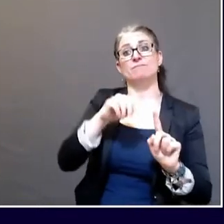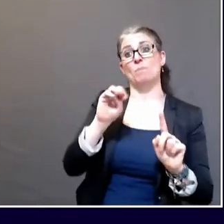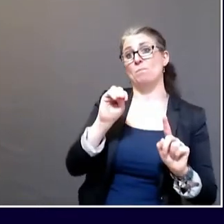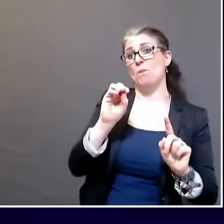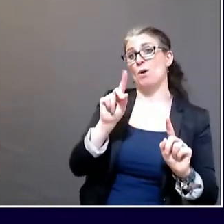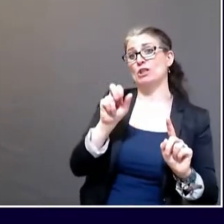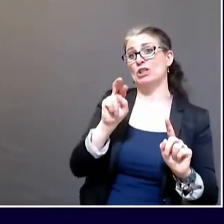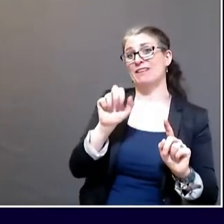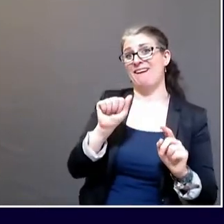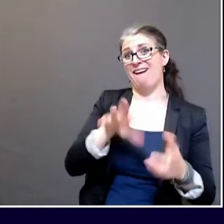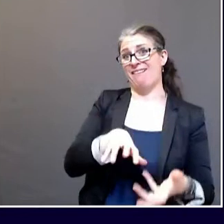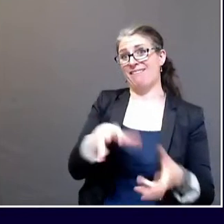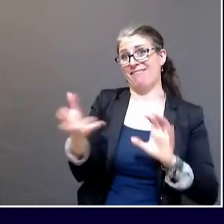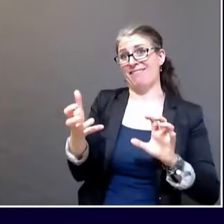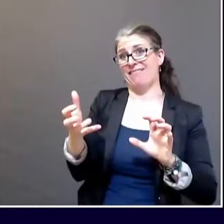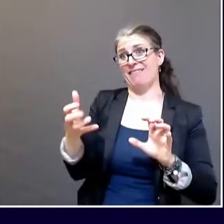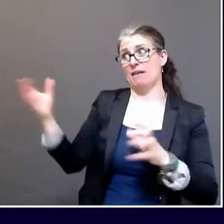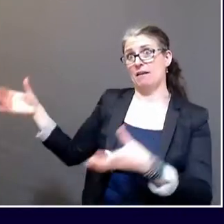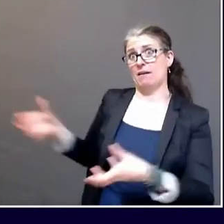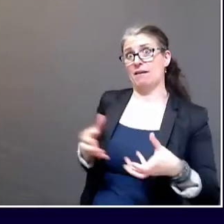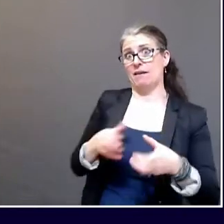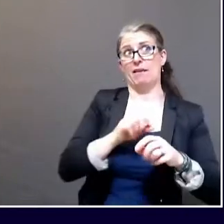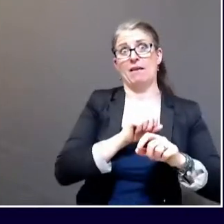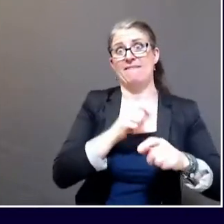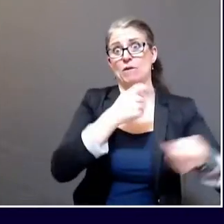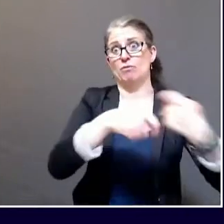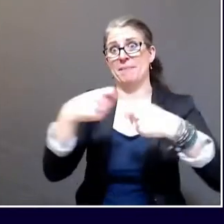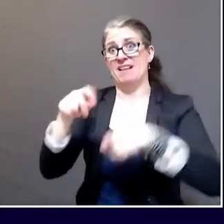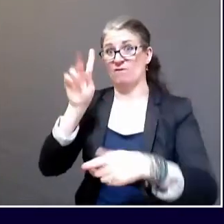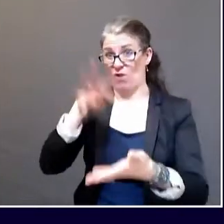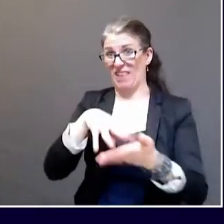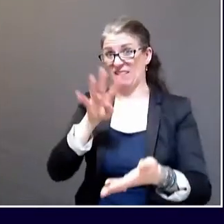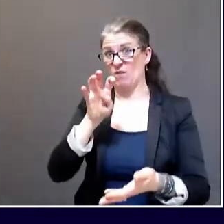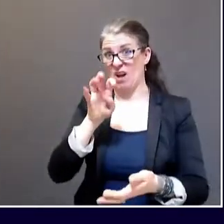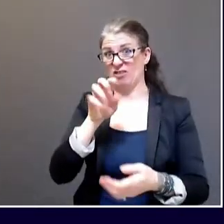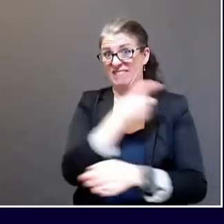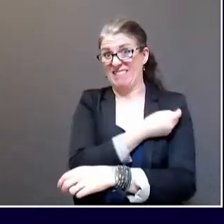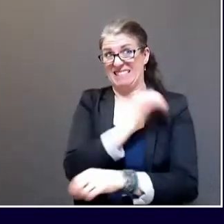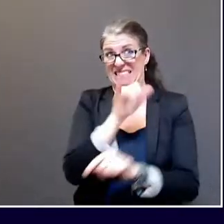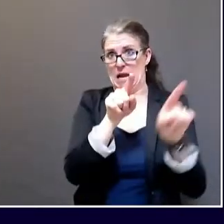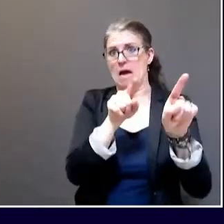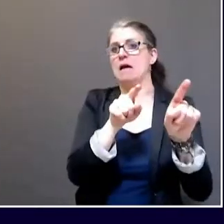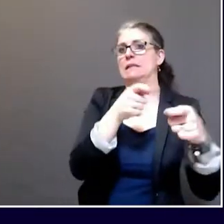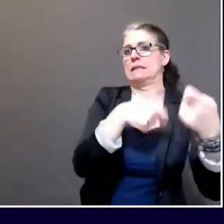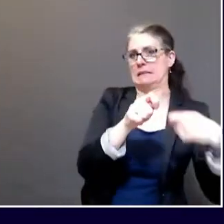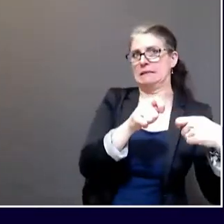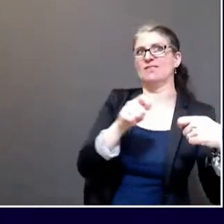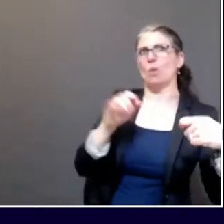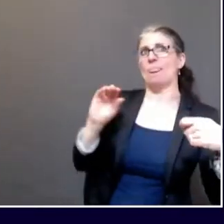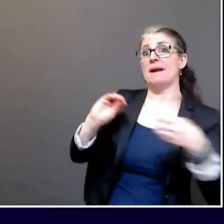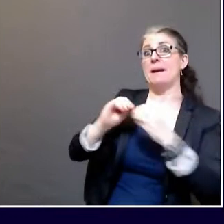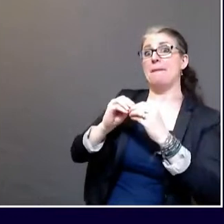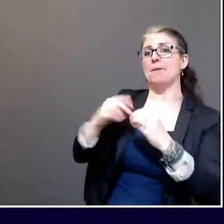now to make sure that all the numbers are correct and that Maine doesn't get shortchanged next week because of